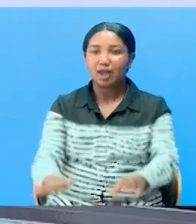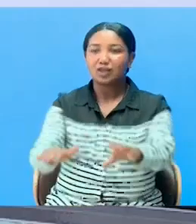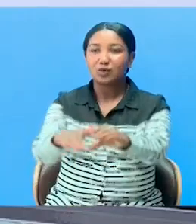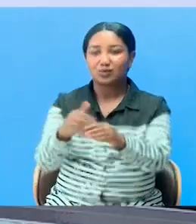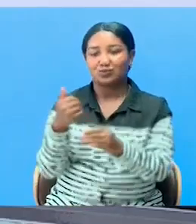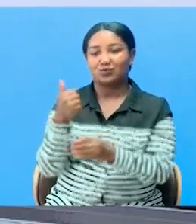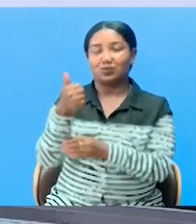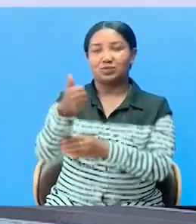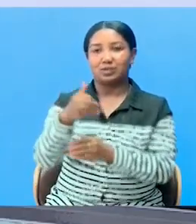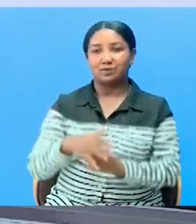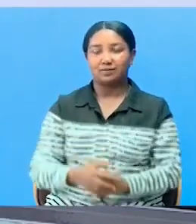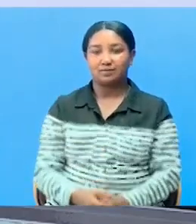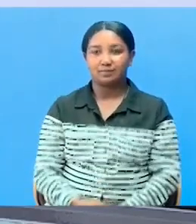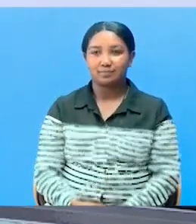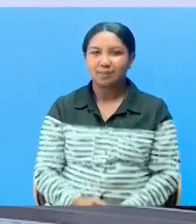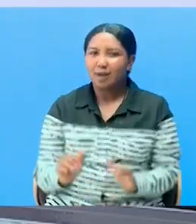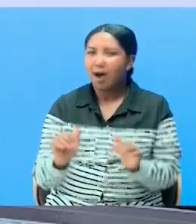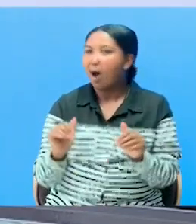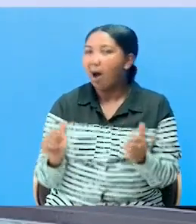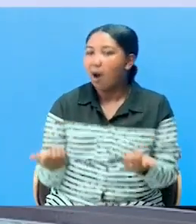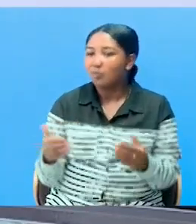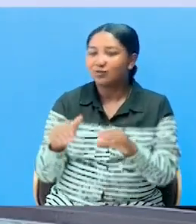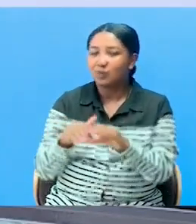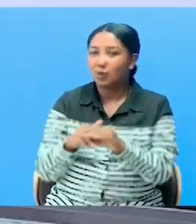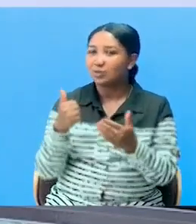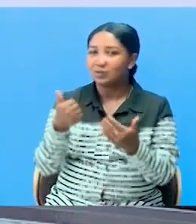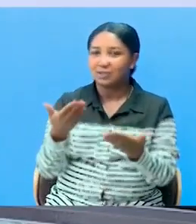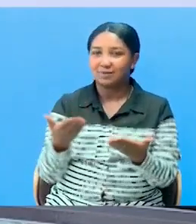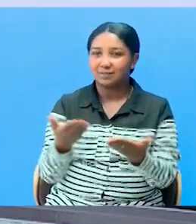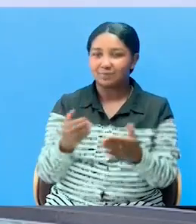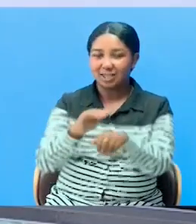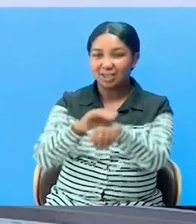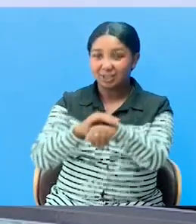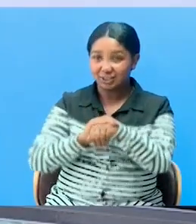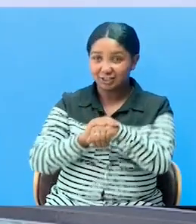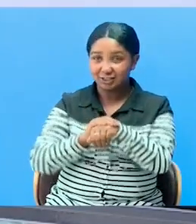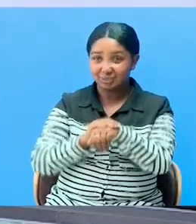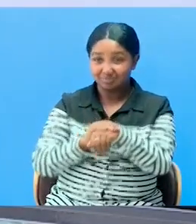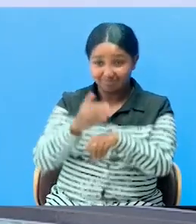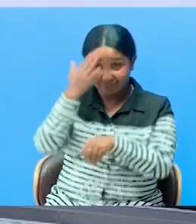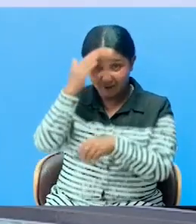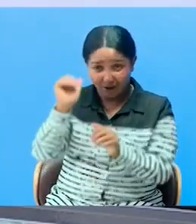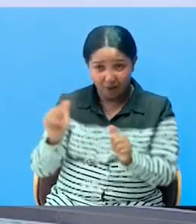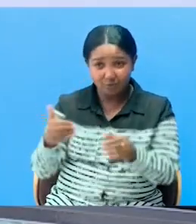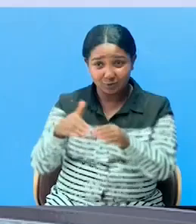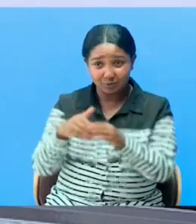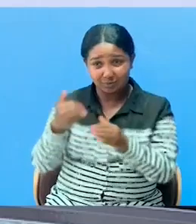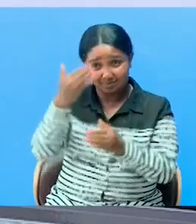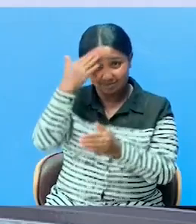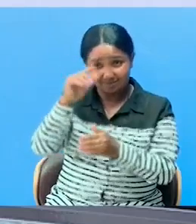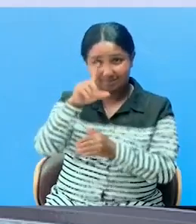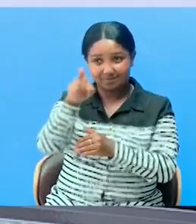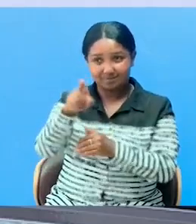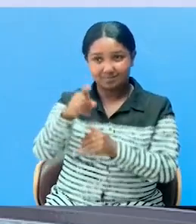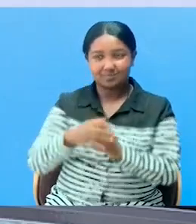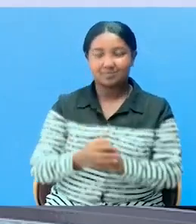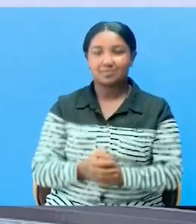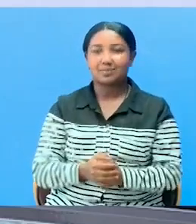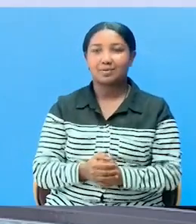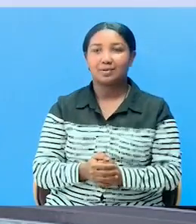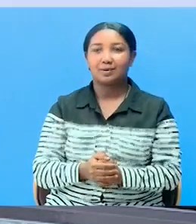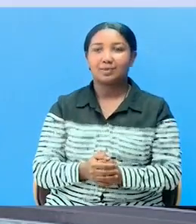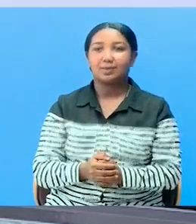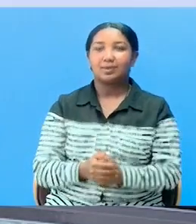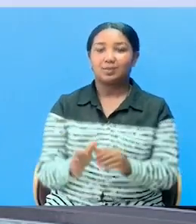Introducing yourself is how to introduce yourself by English. Do you know how to introduce yourself is? When